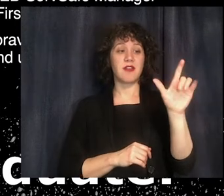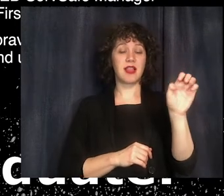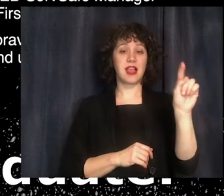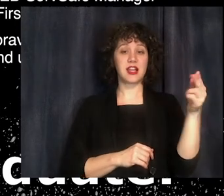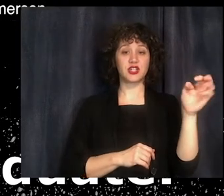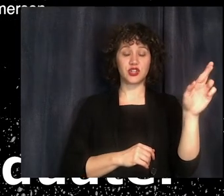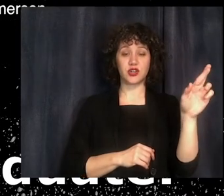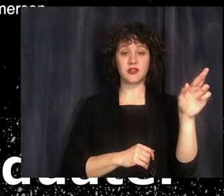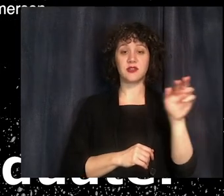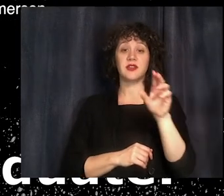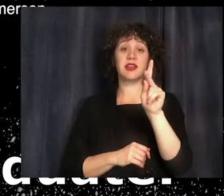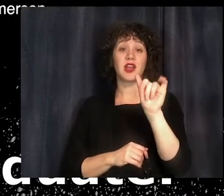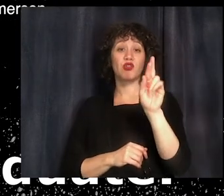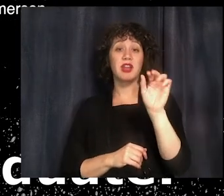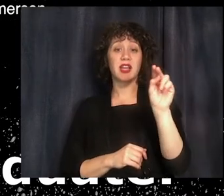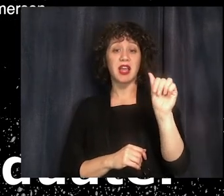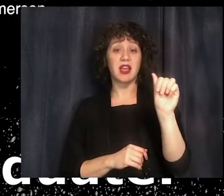Karina Gorilova.